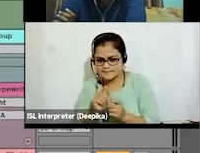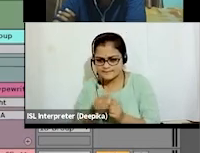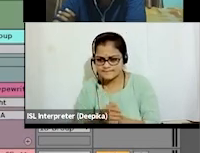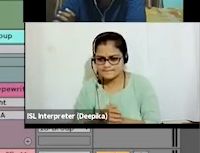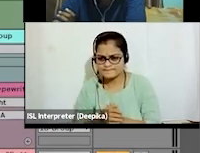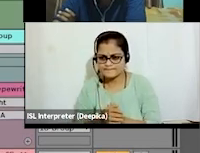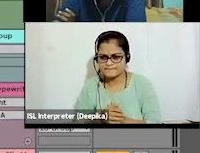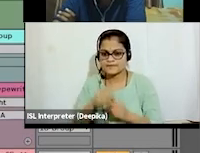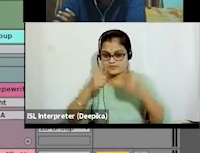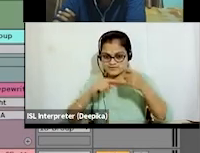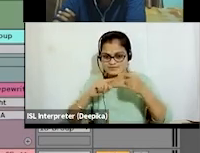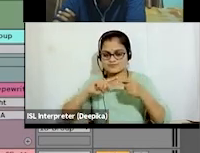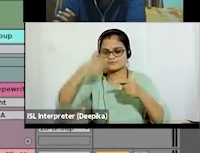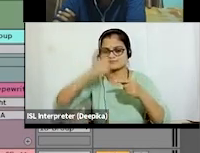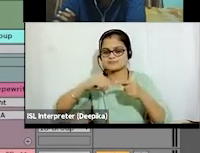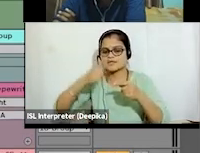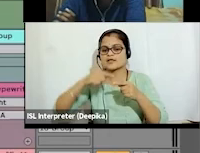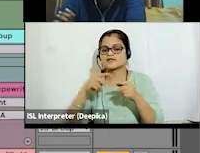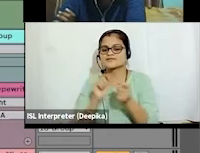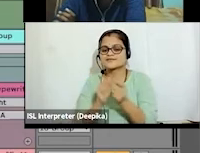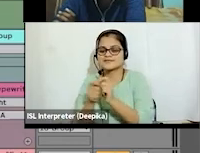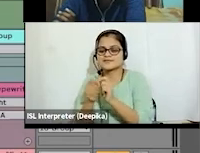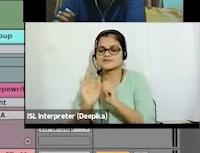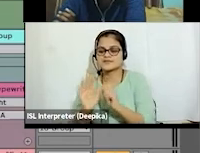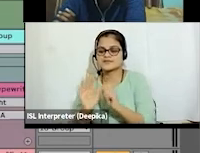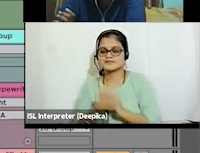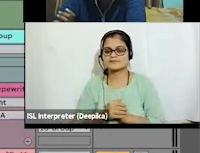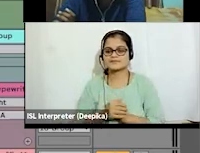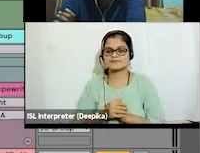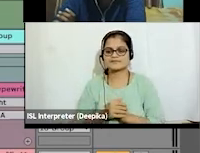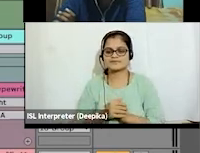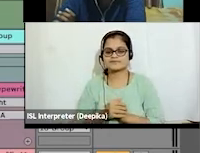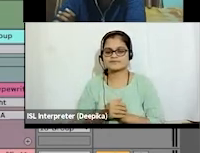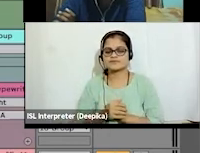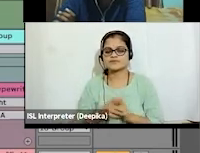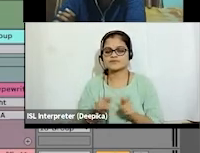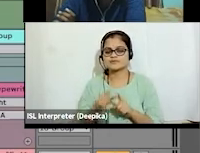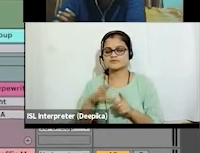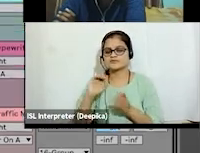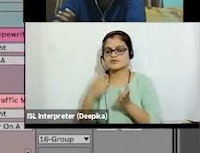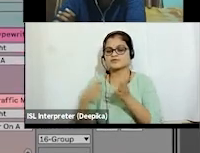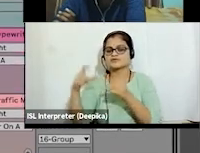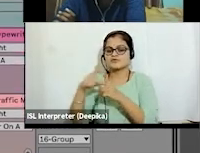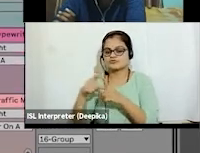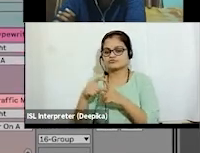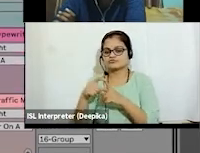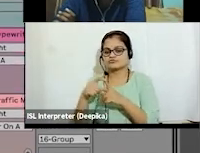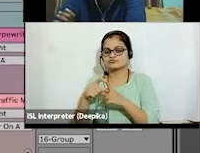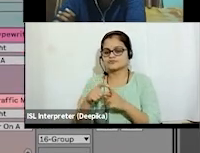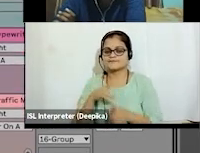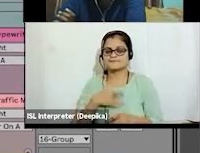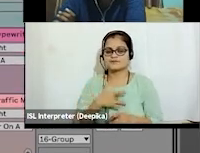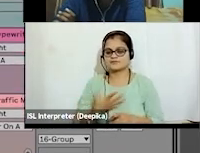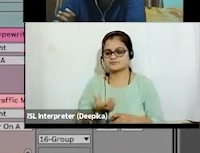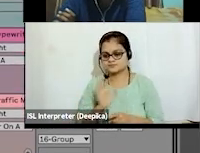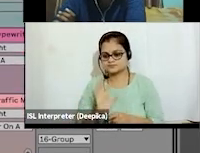it's just jumping one octave and back, but it's arpeggiating the entire chord. Nice. Yeah, and that way it